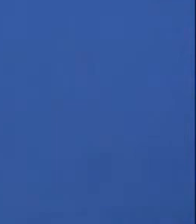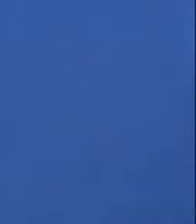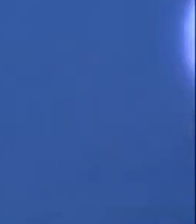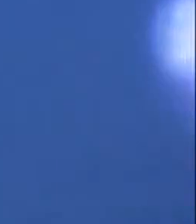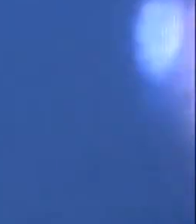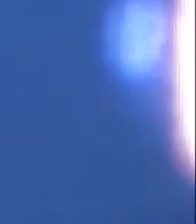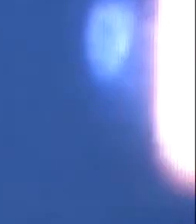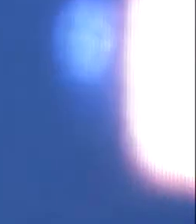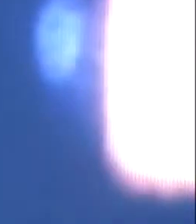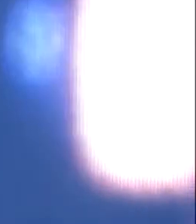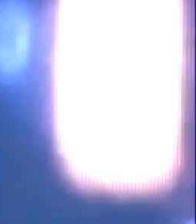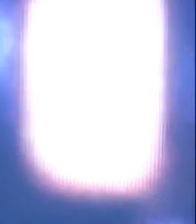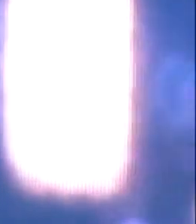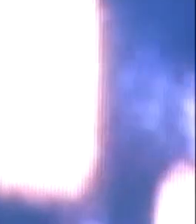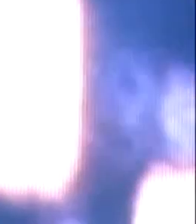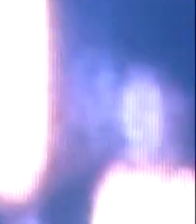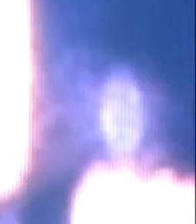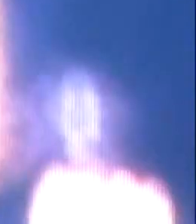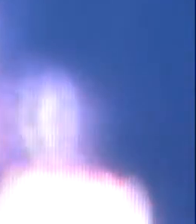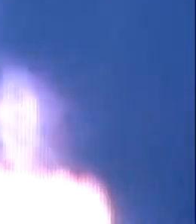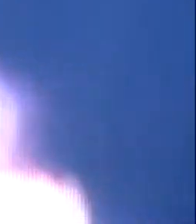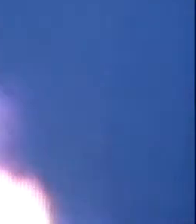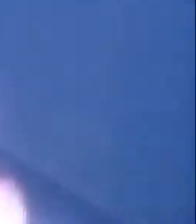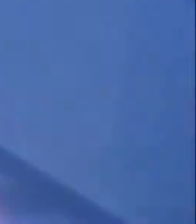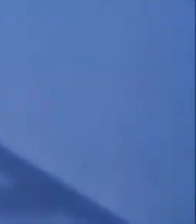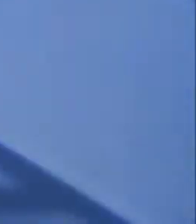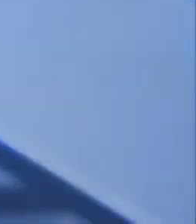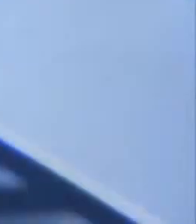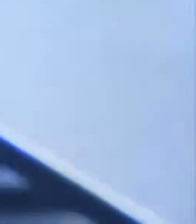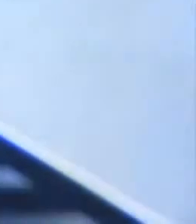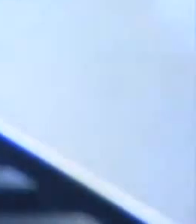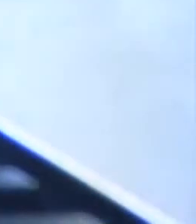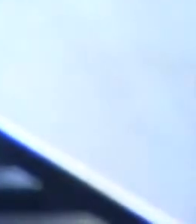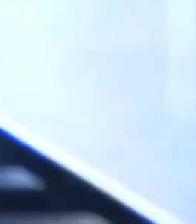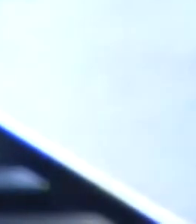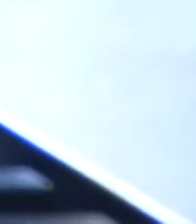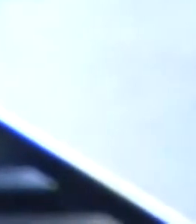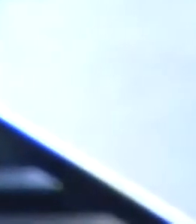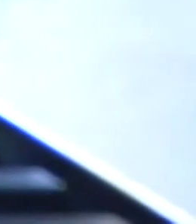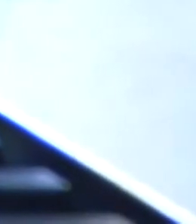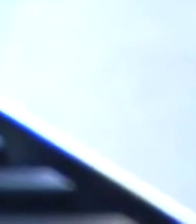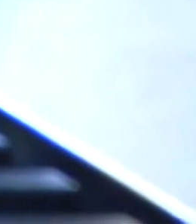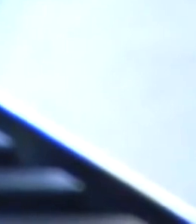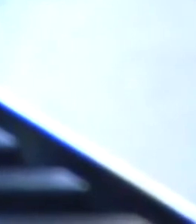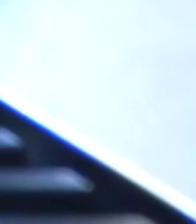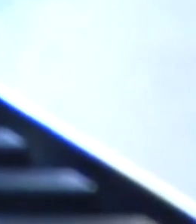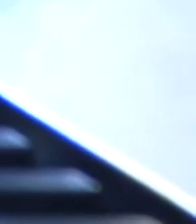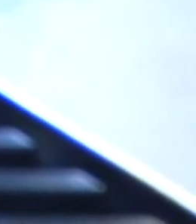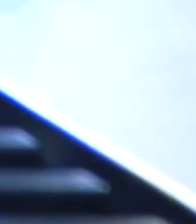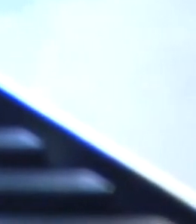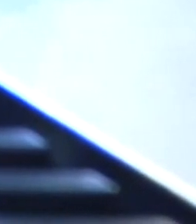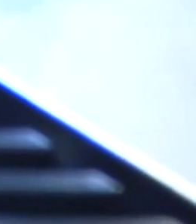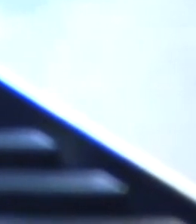comforter. You are the living word. Bread of heaven,